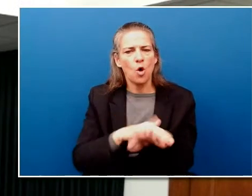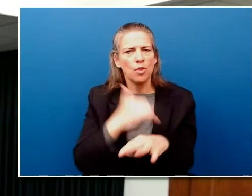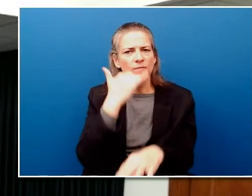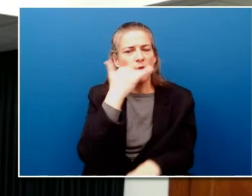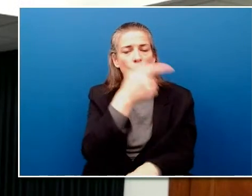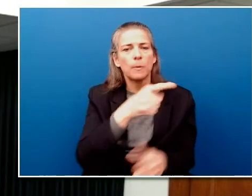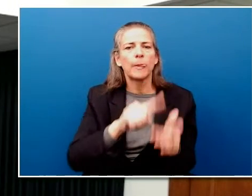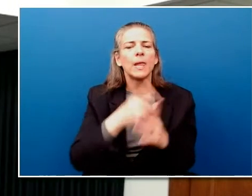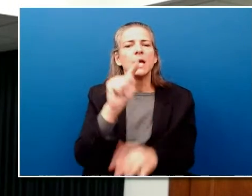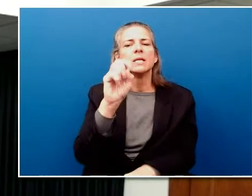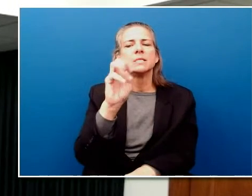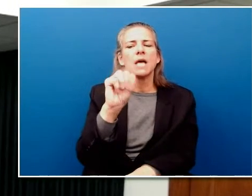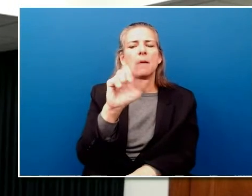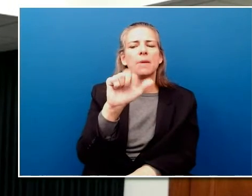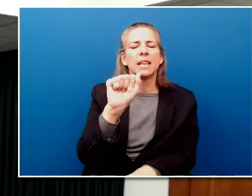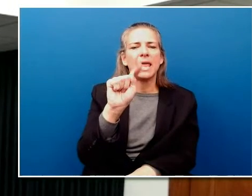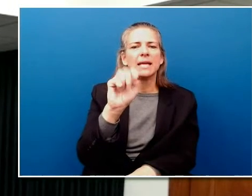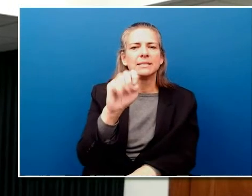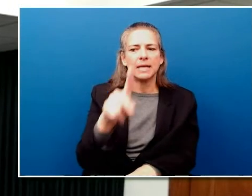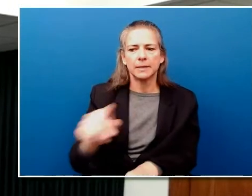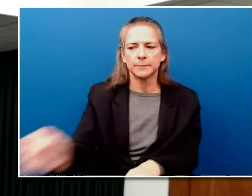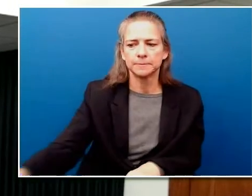Tom Latek. Thank you, Governor.